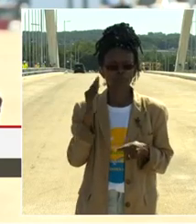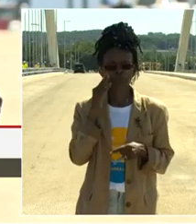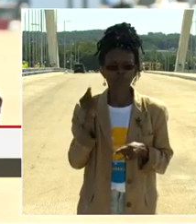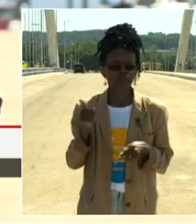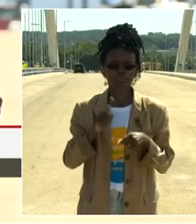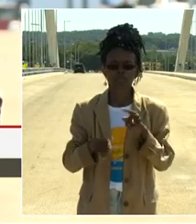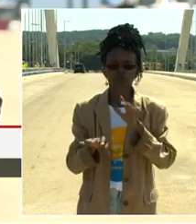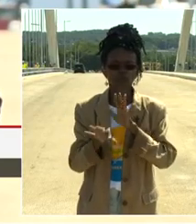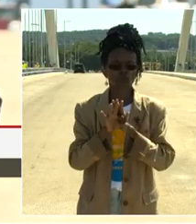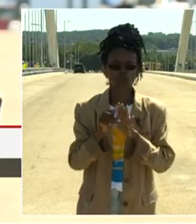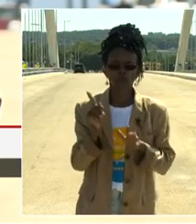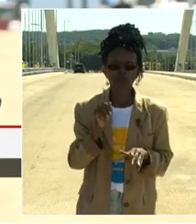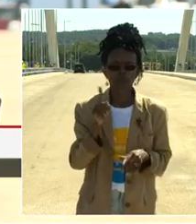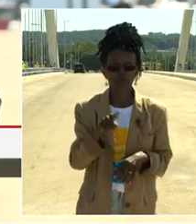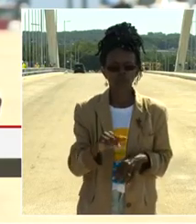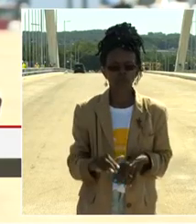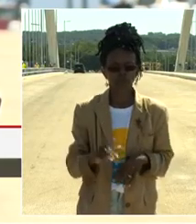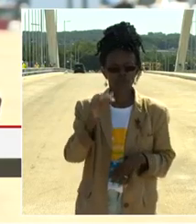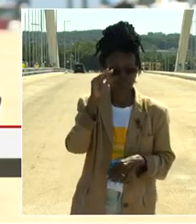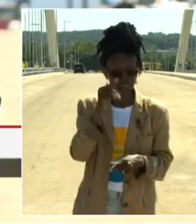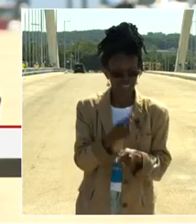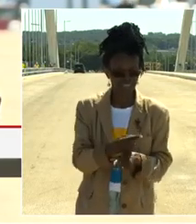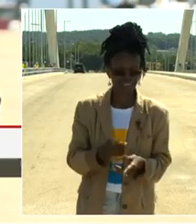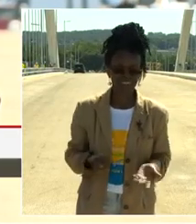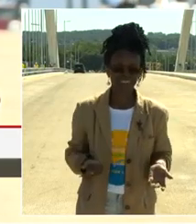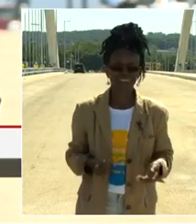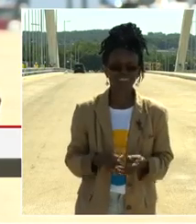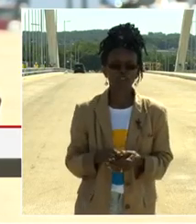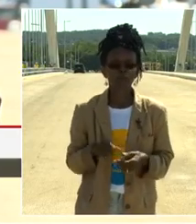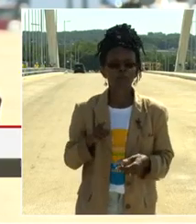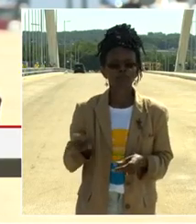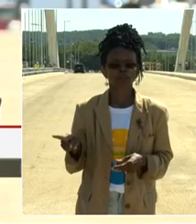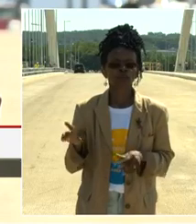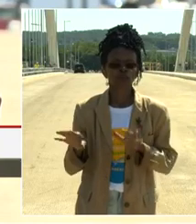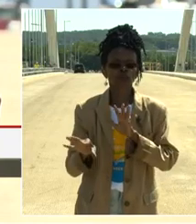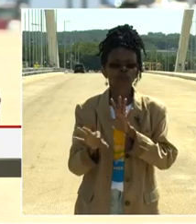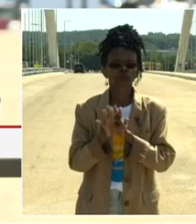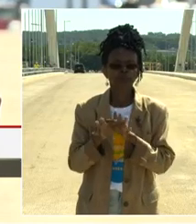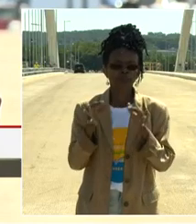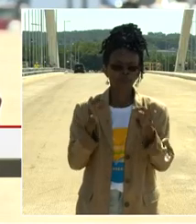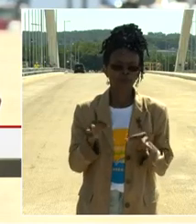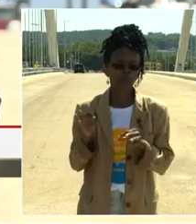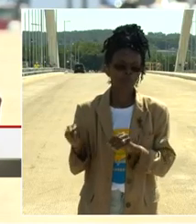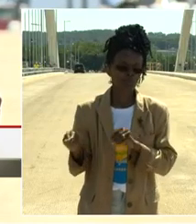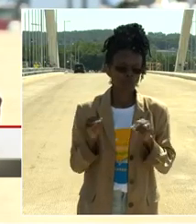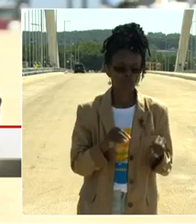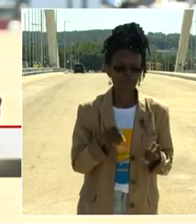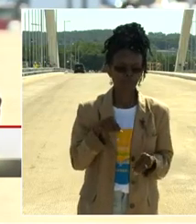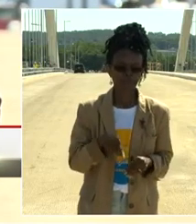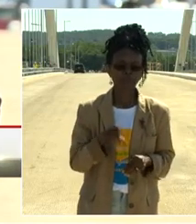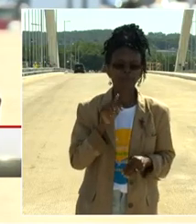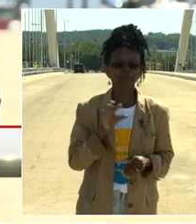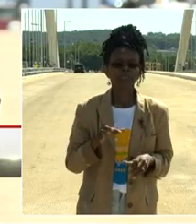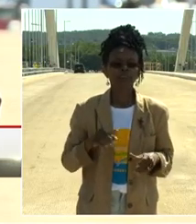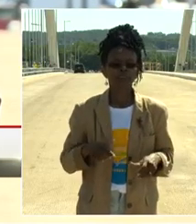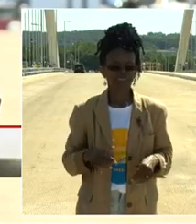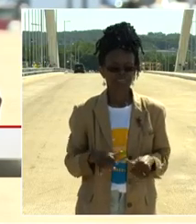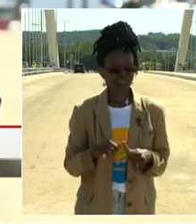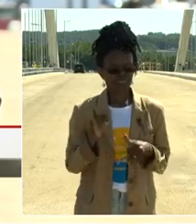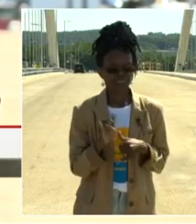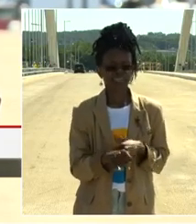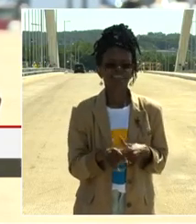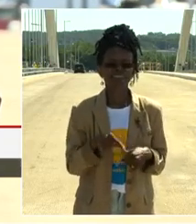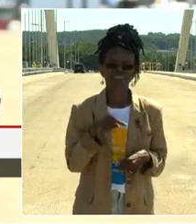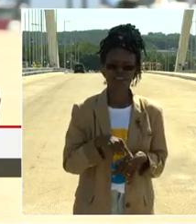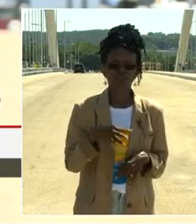right? But he chose to come here and stay here in Washington, D.C. And we officially claim